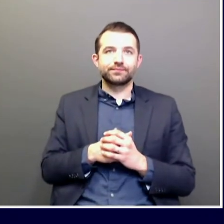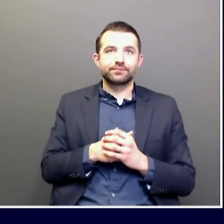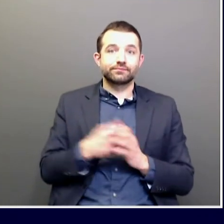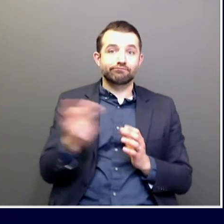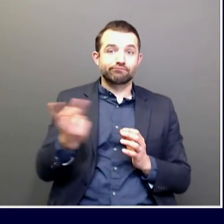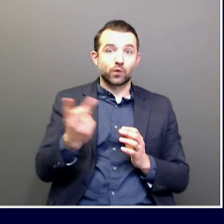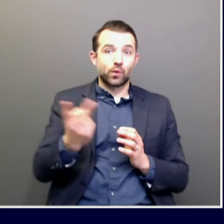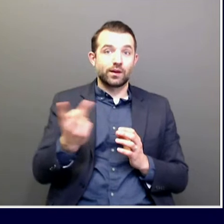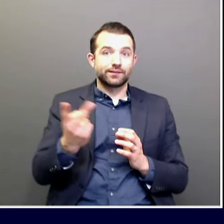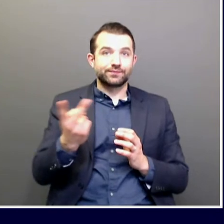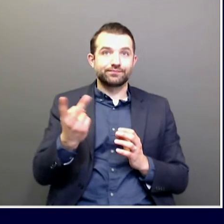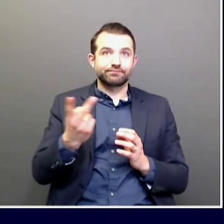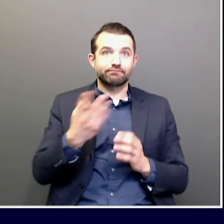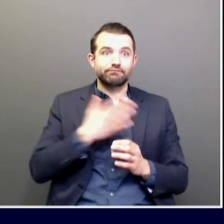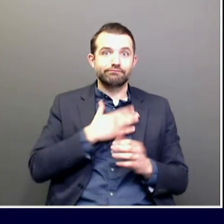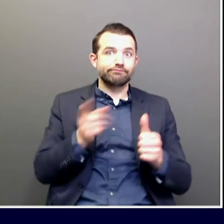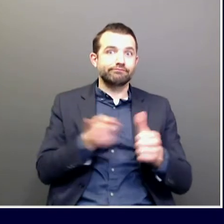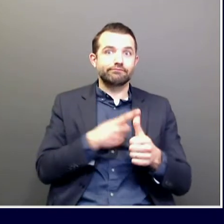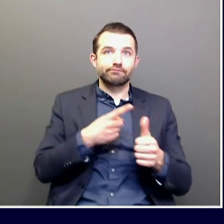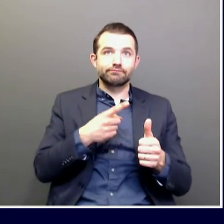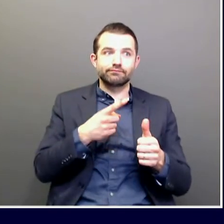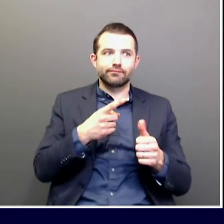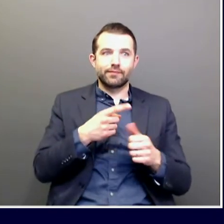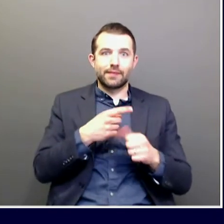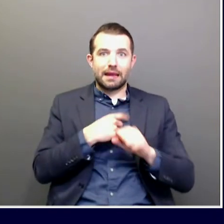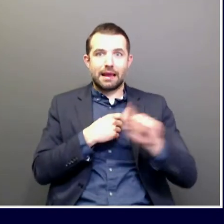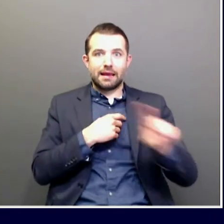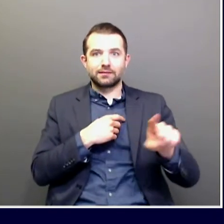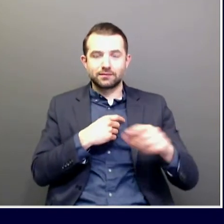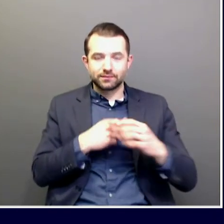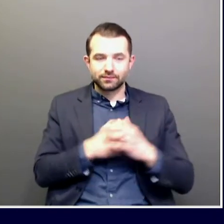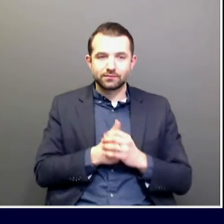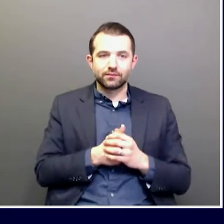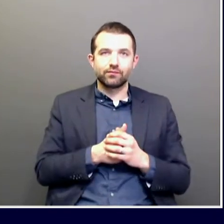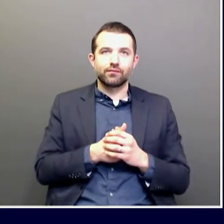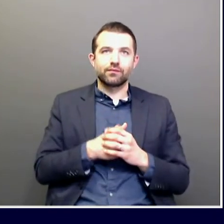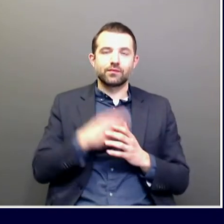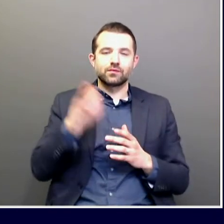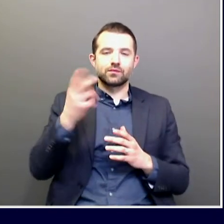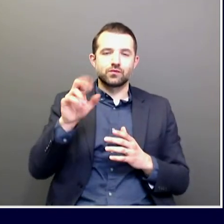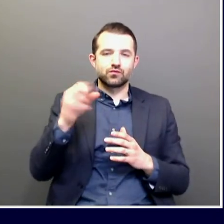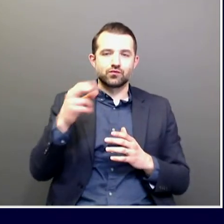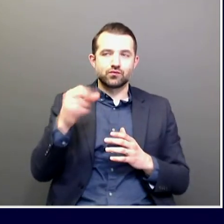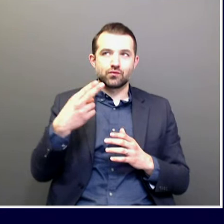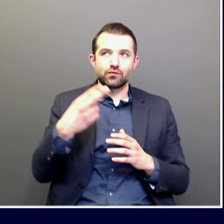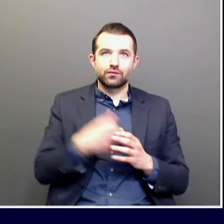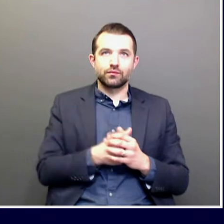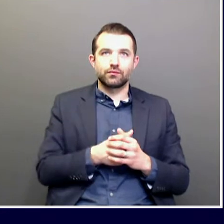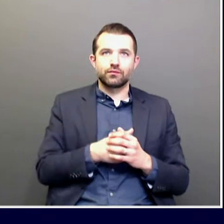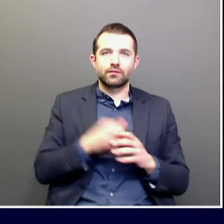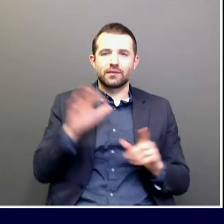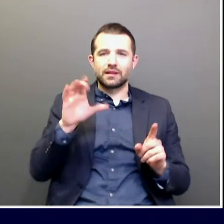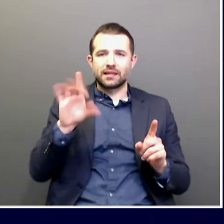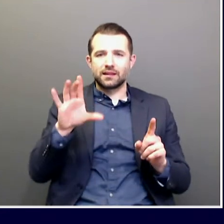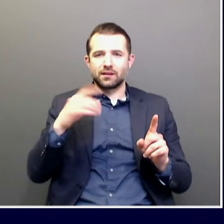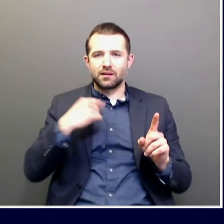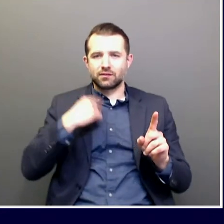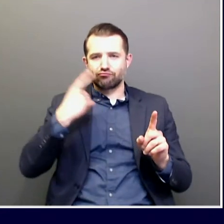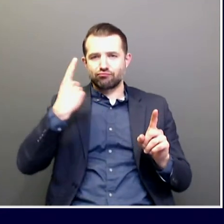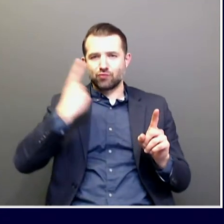reported to the CDC. Are you concerned at all that the CDC is not seeing an accurate